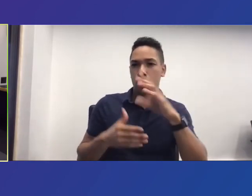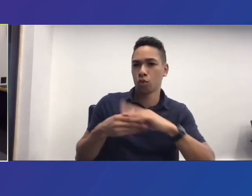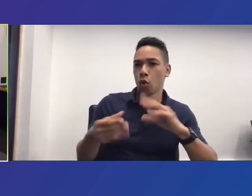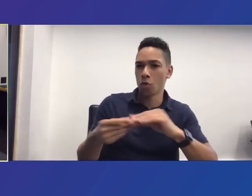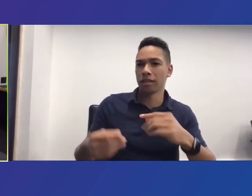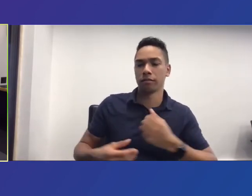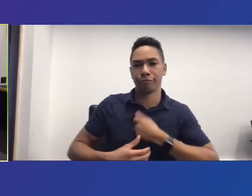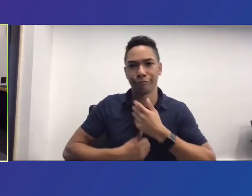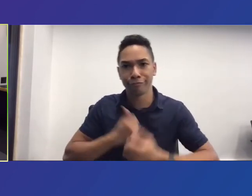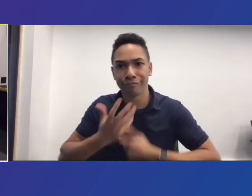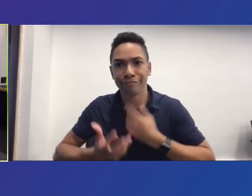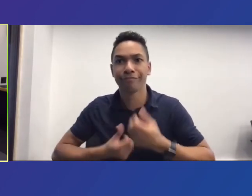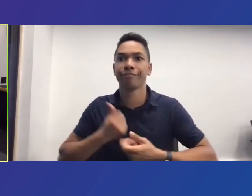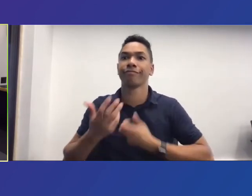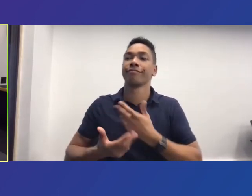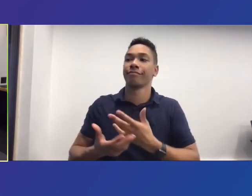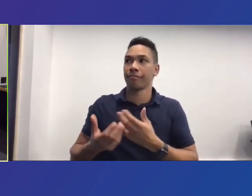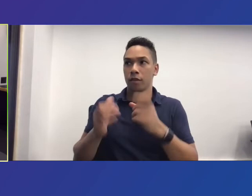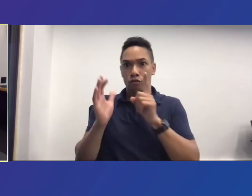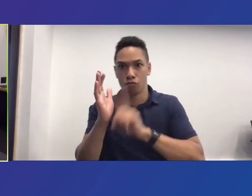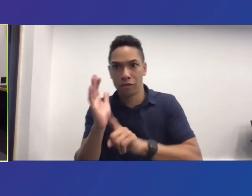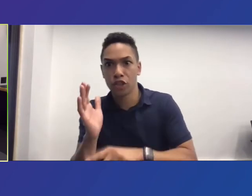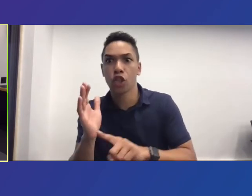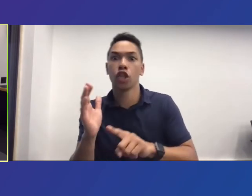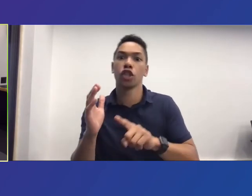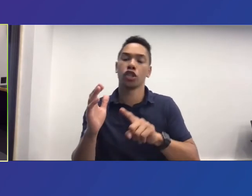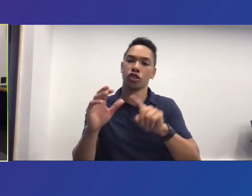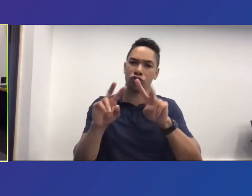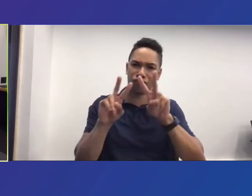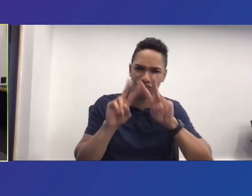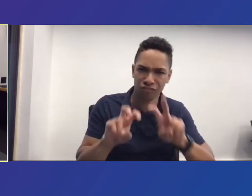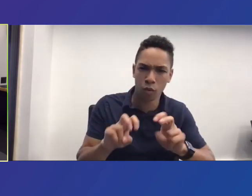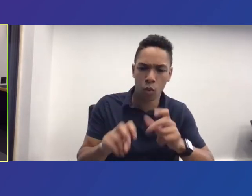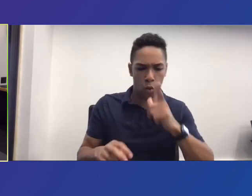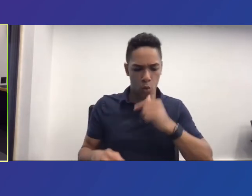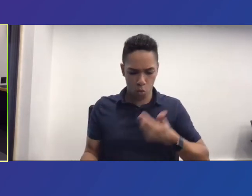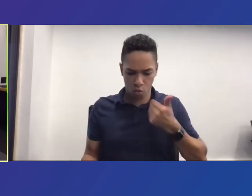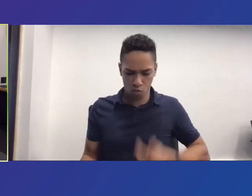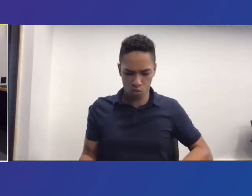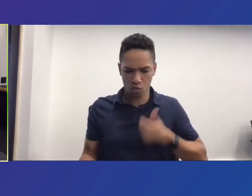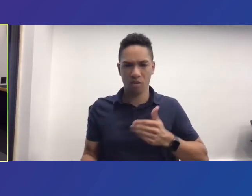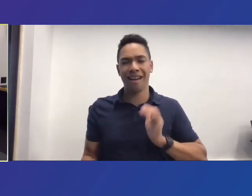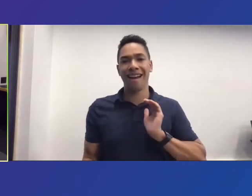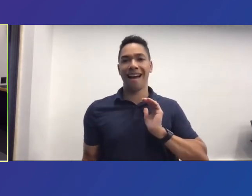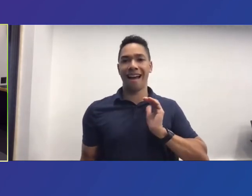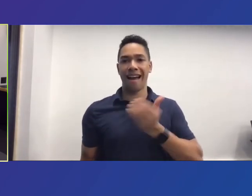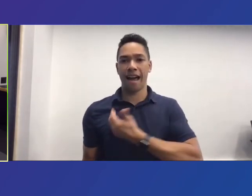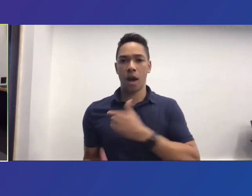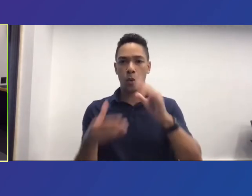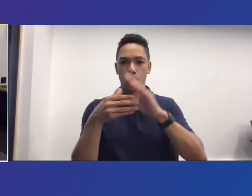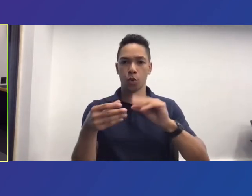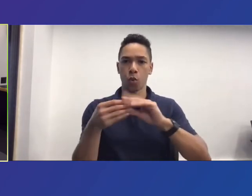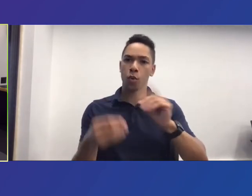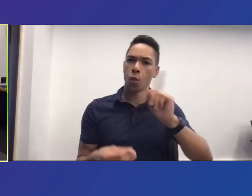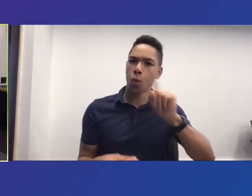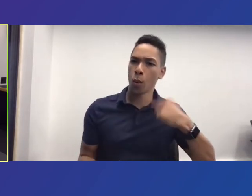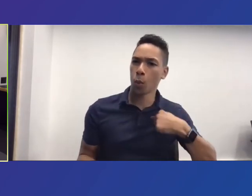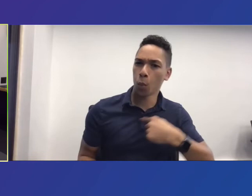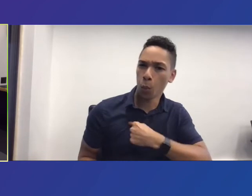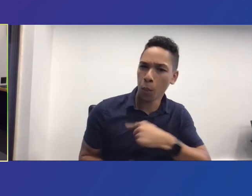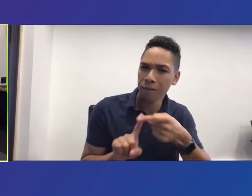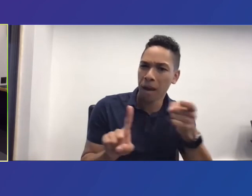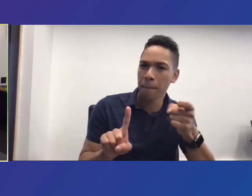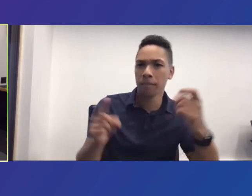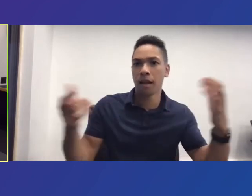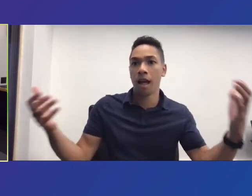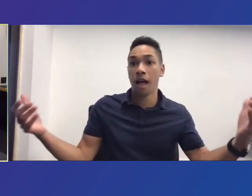of talking and a lot of investigative of who we are and what are our stories and where we come from to kind of bring it together